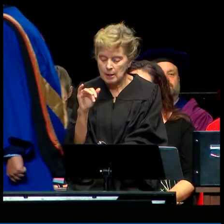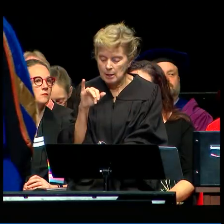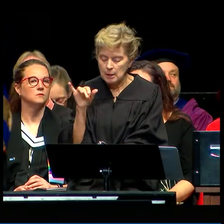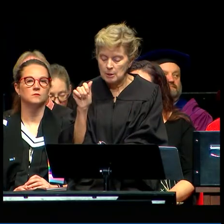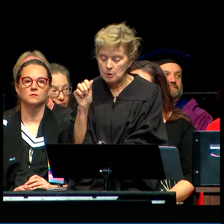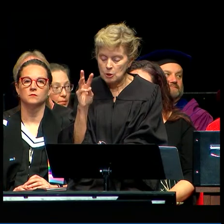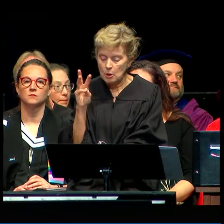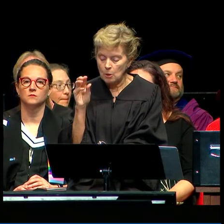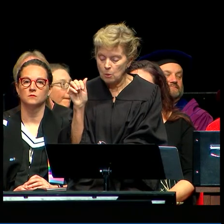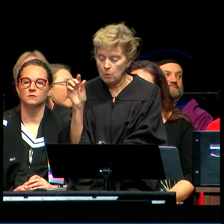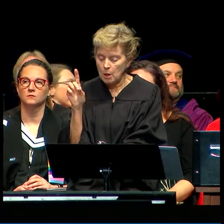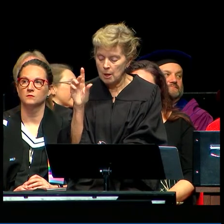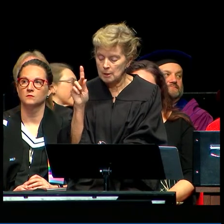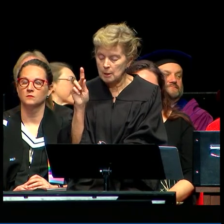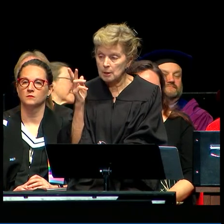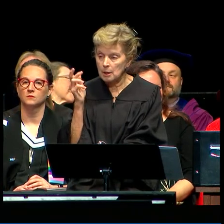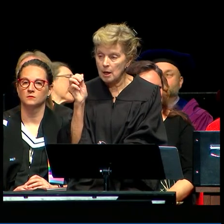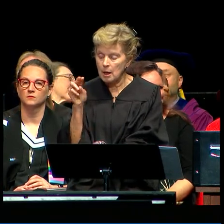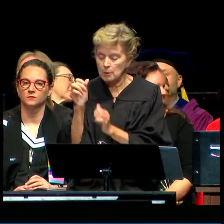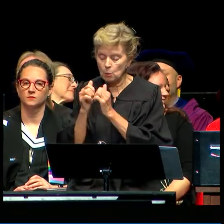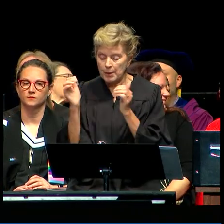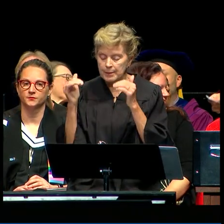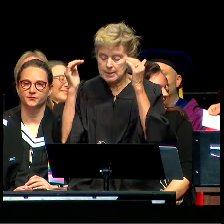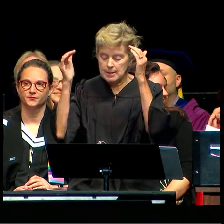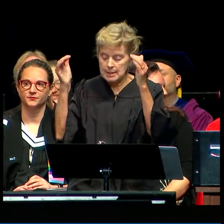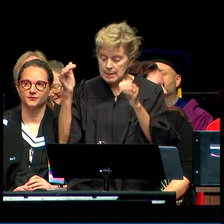Jawad Khan, with distinction.